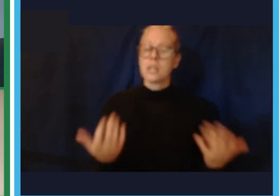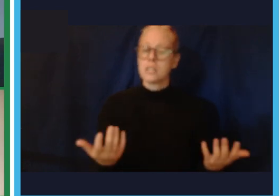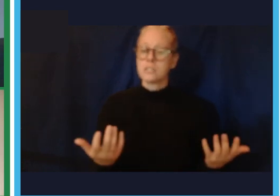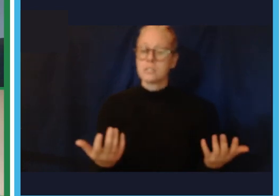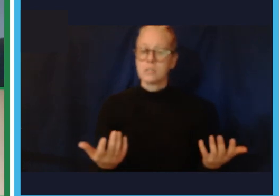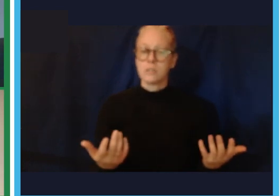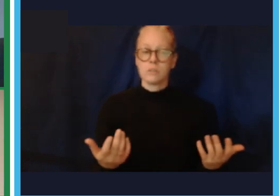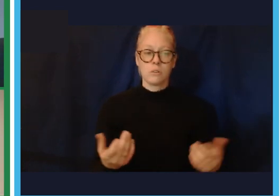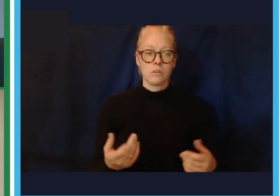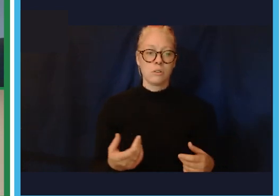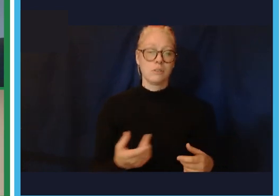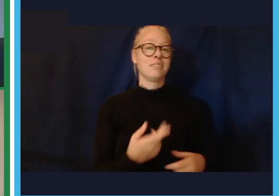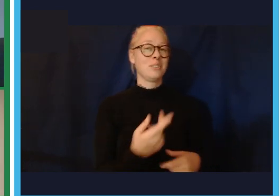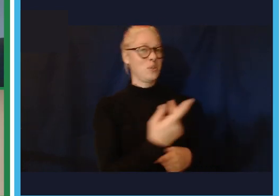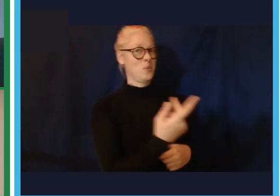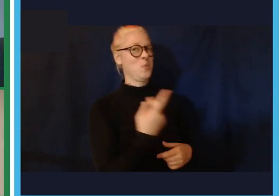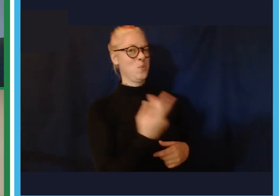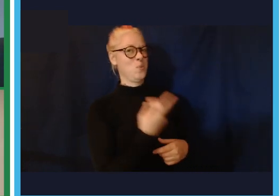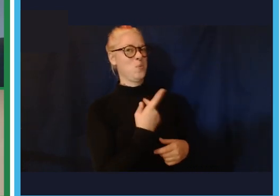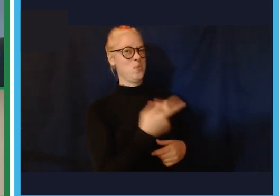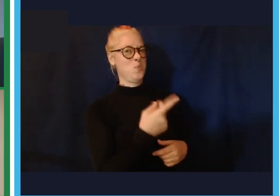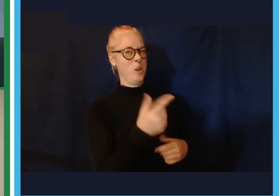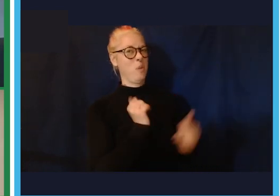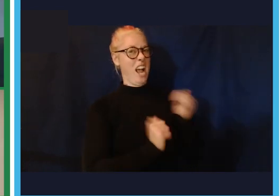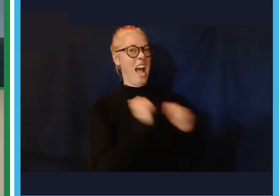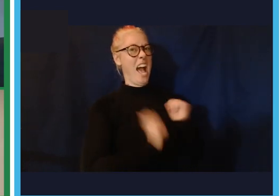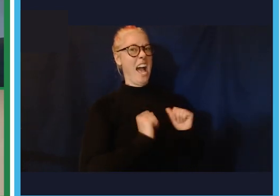like make people upset and cry and understand.